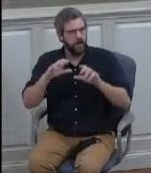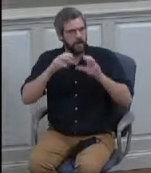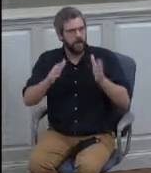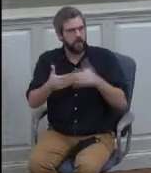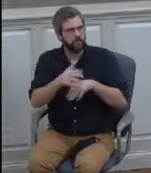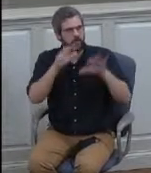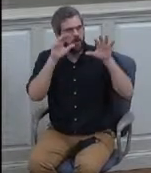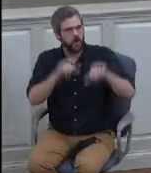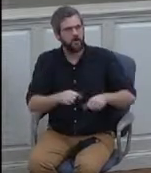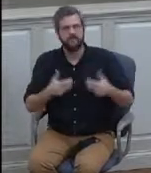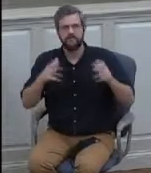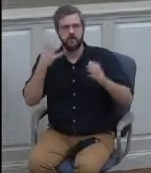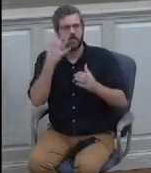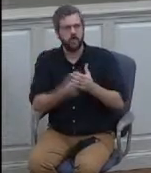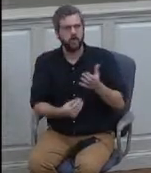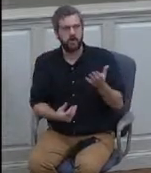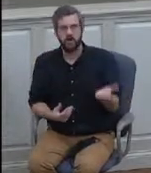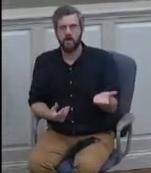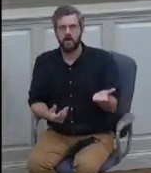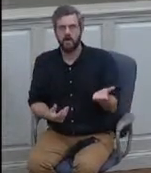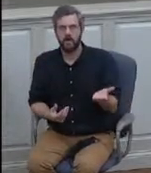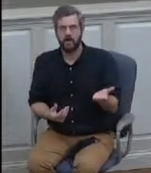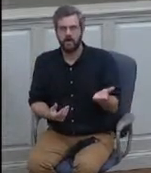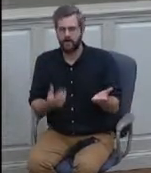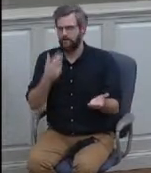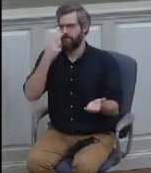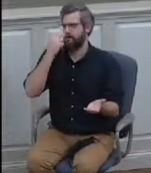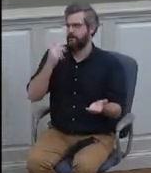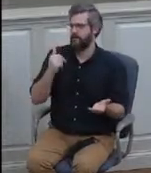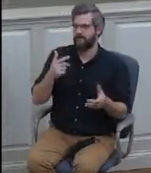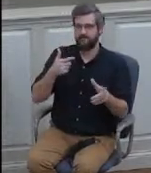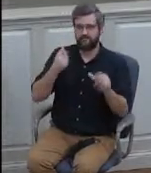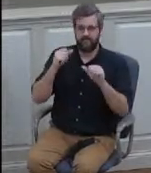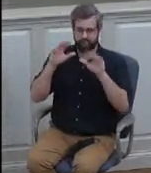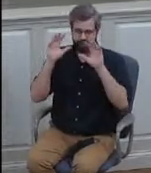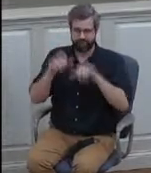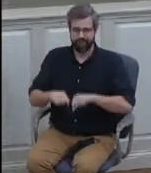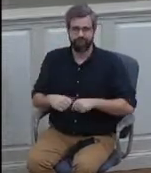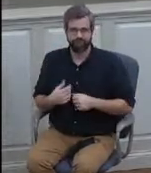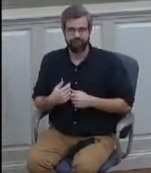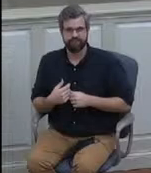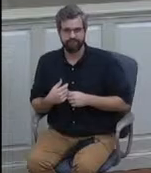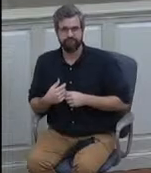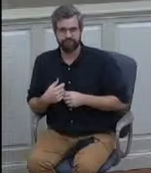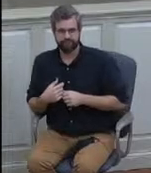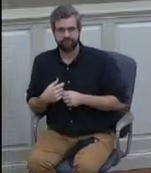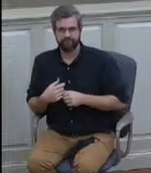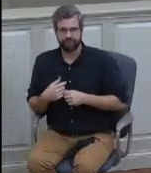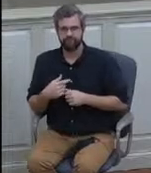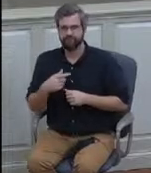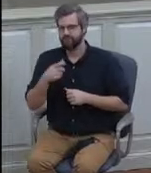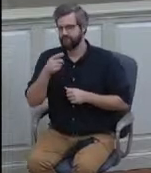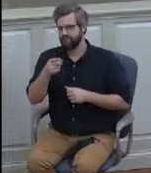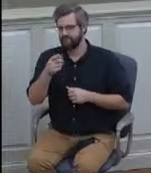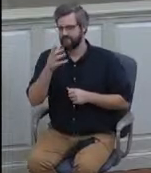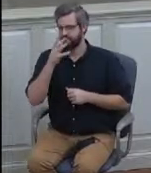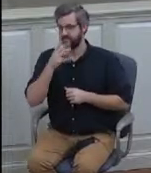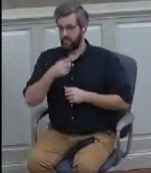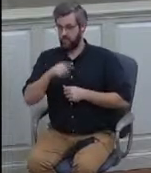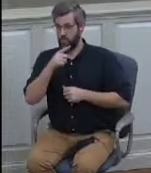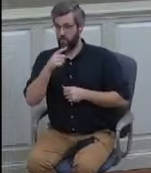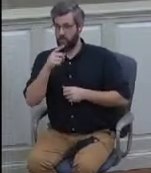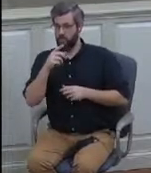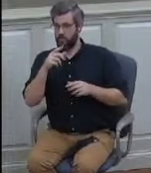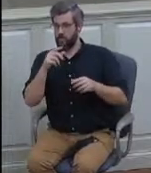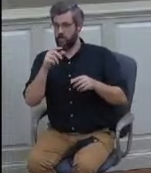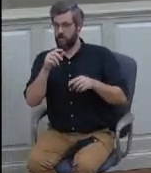gone. Yeah. It was fast, yeah. Yes, that's demolition crews. That's how they make their money, is by being